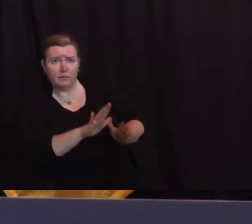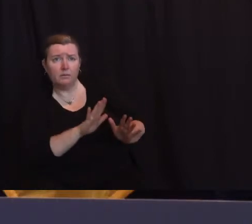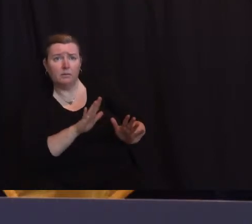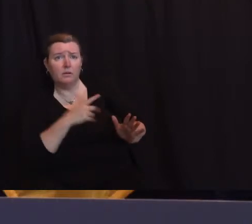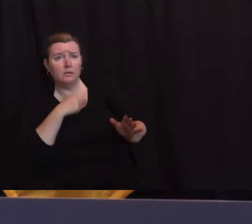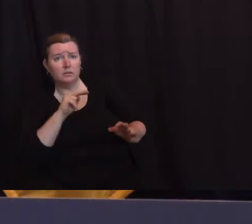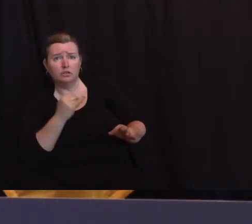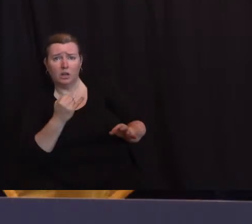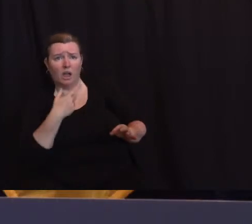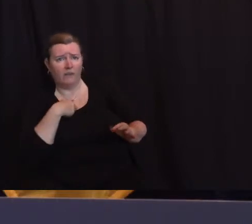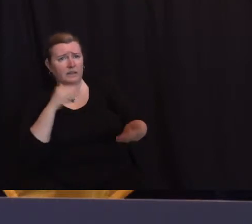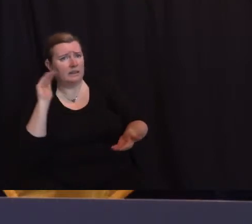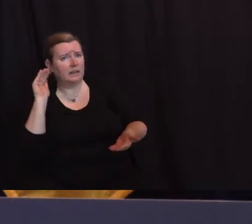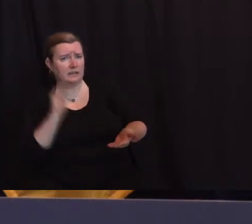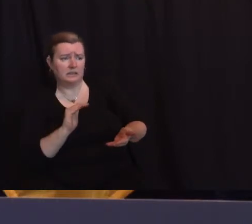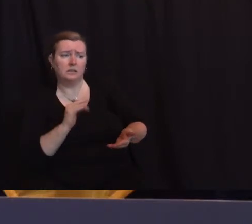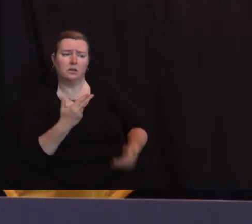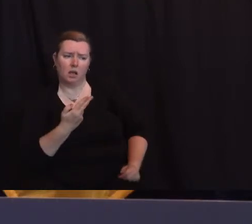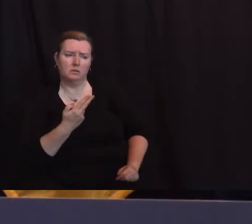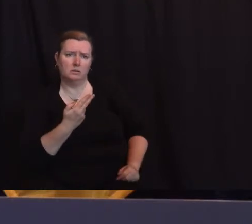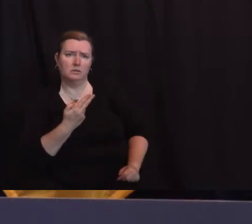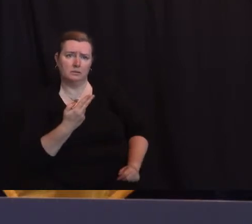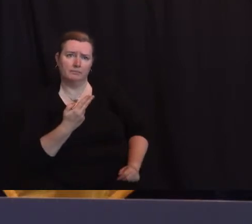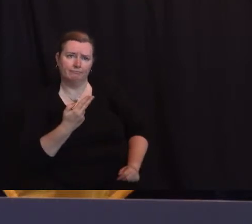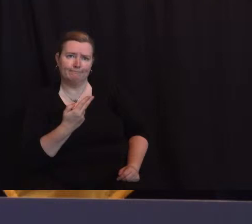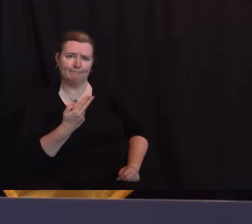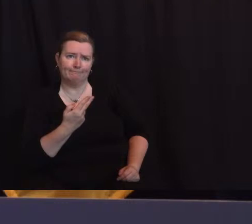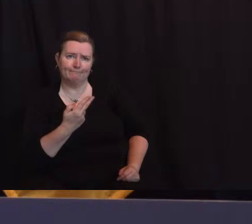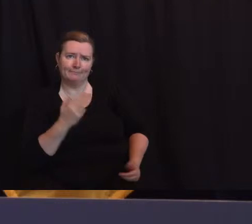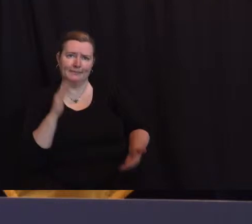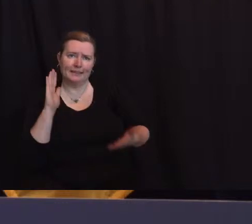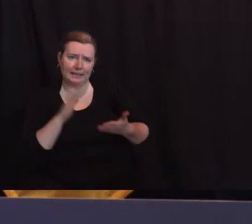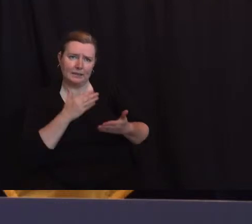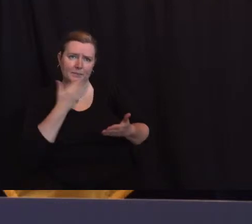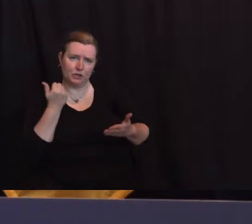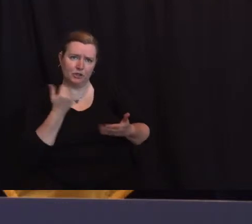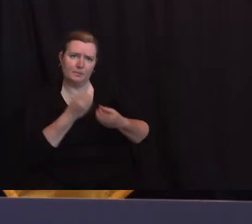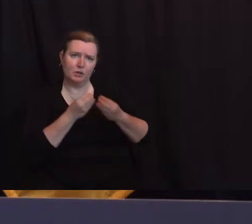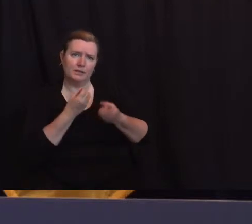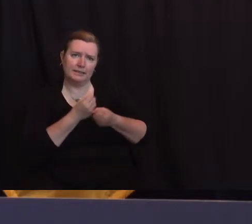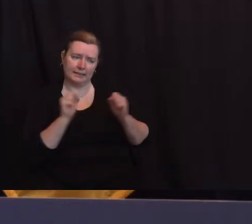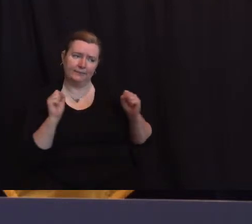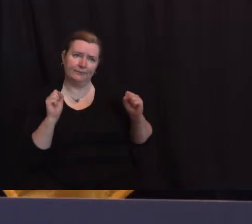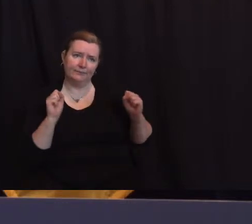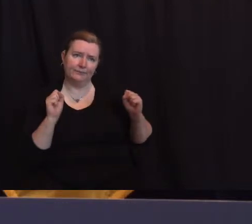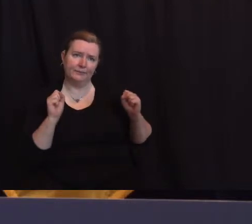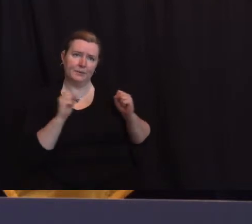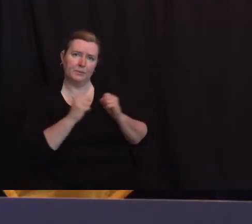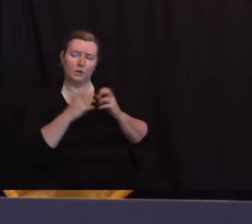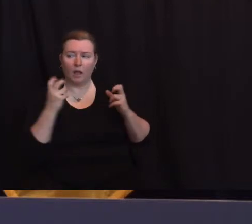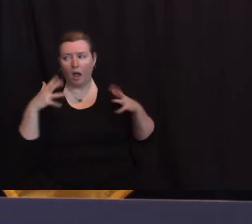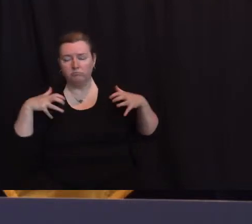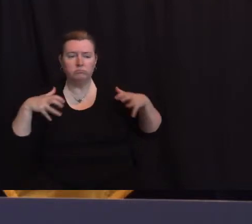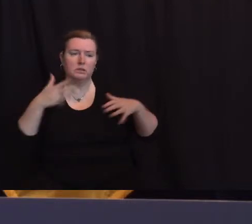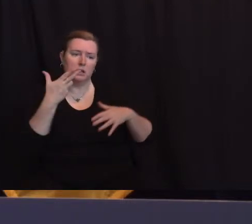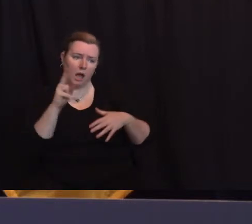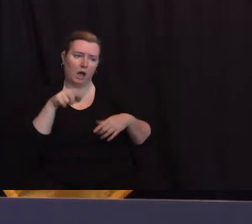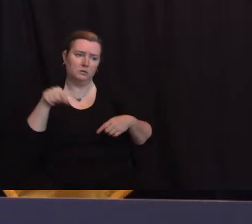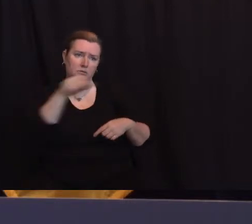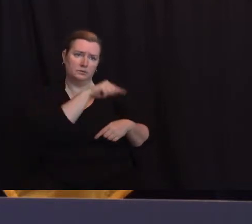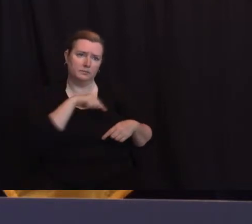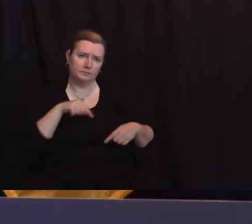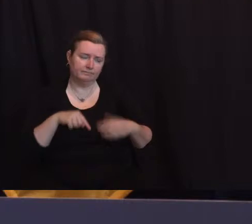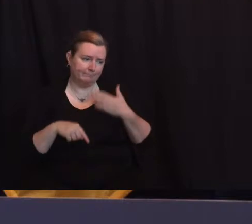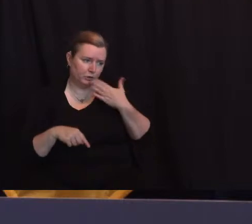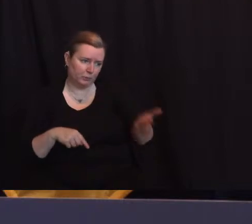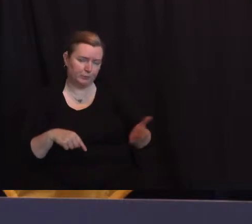particularly illegal guns and crime guns that are in New Jersey, the safer we are. But we'll be happy to follow up with you. Thank you. Good to see you.